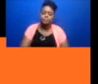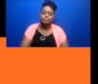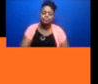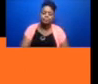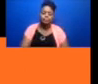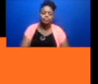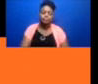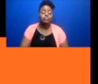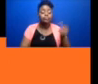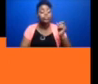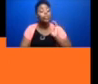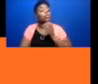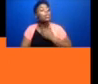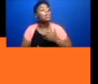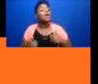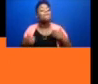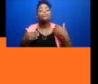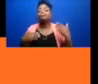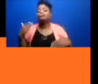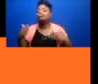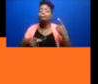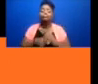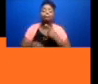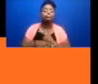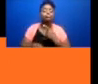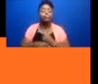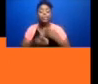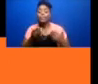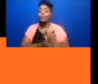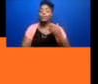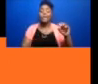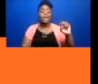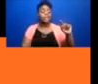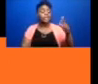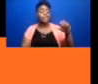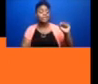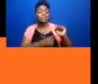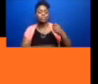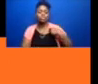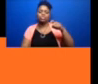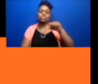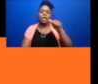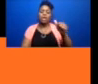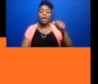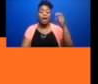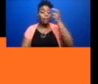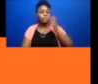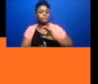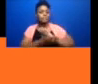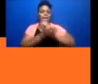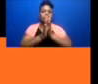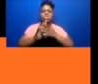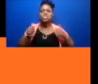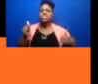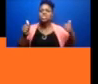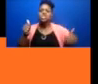allow capitalism to be the driving force of our decision-making as a species.